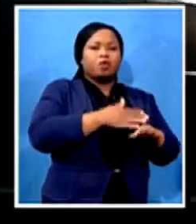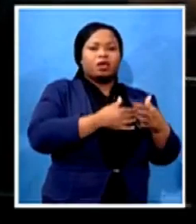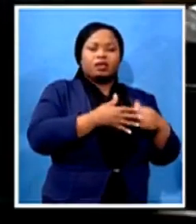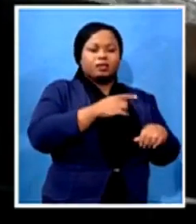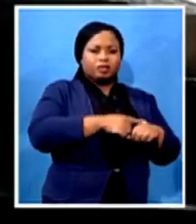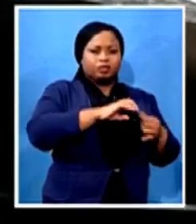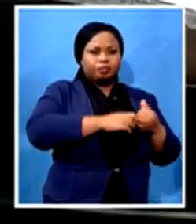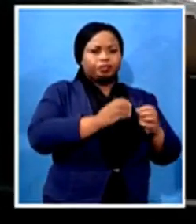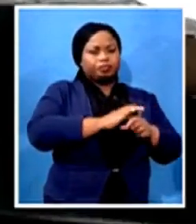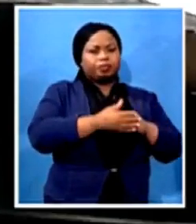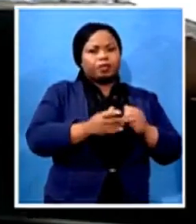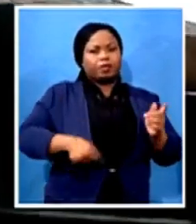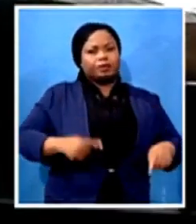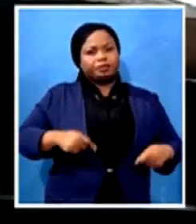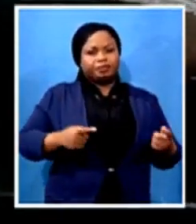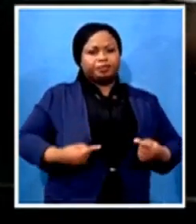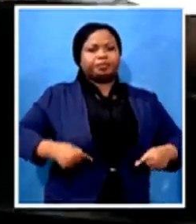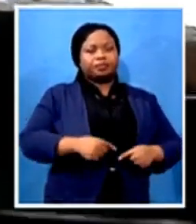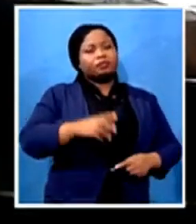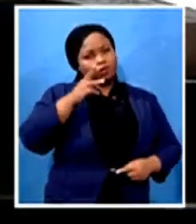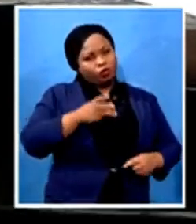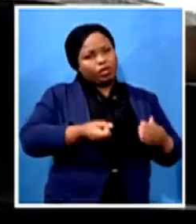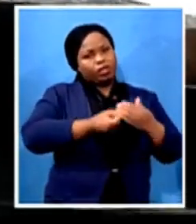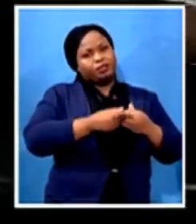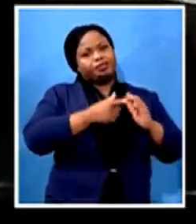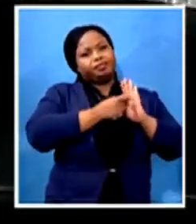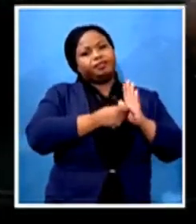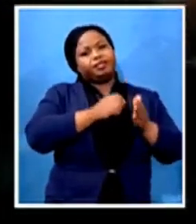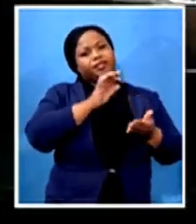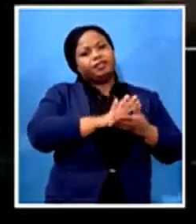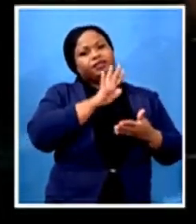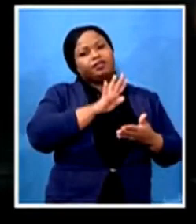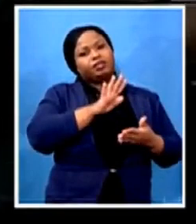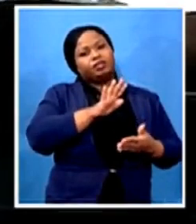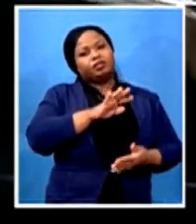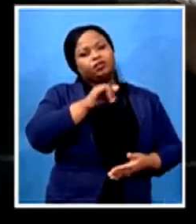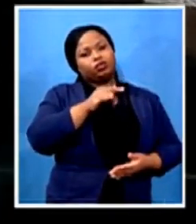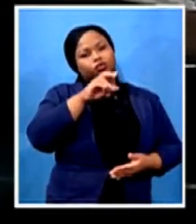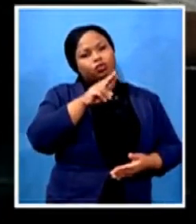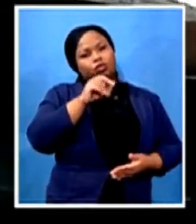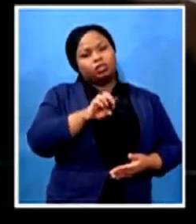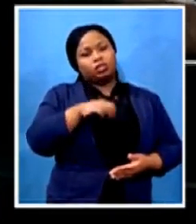to happen on the 15th of June, on Monday next week. Prices are beginning to